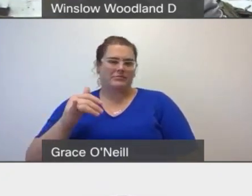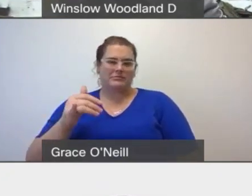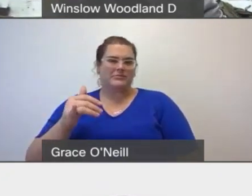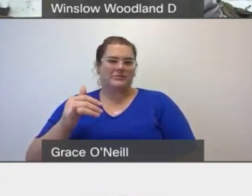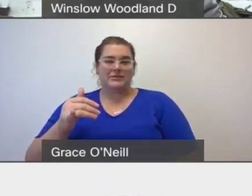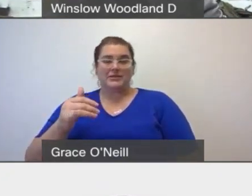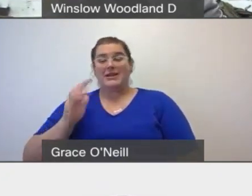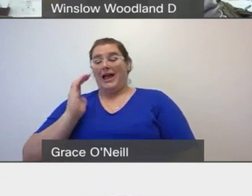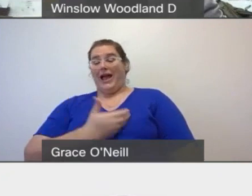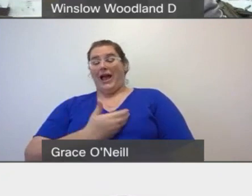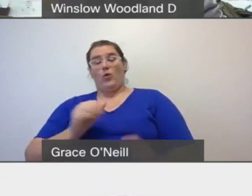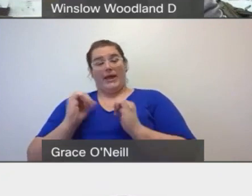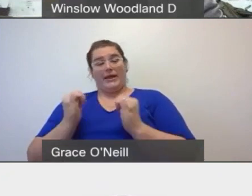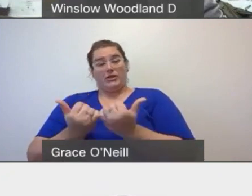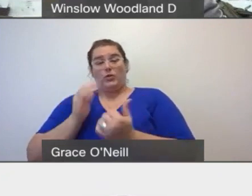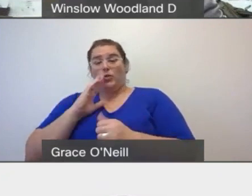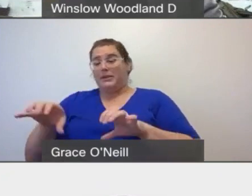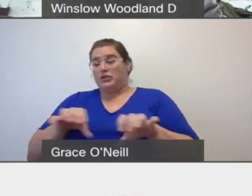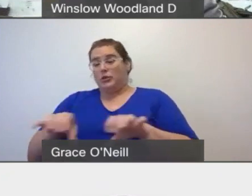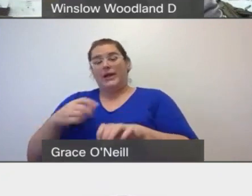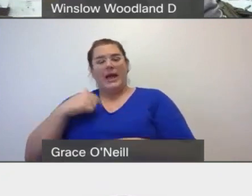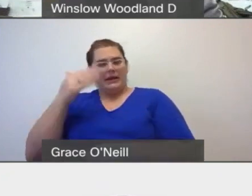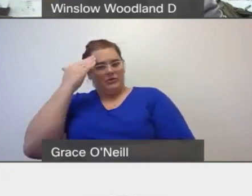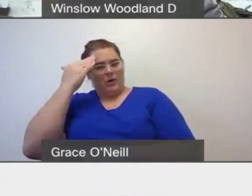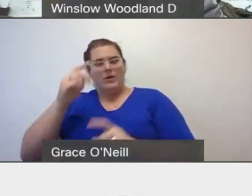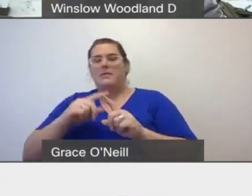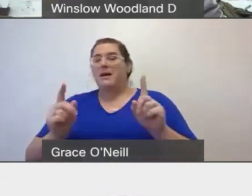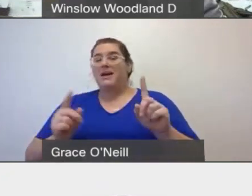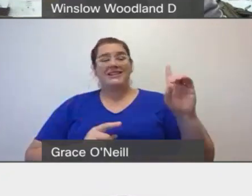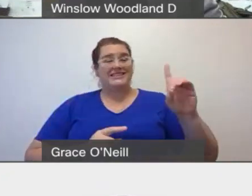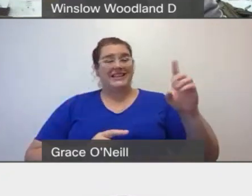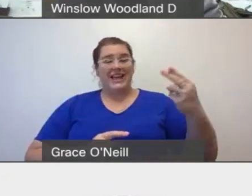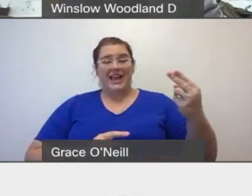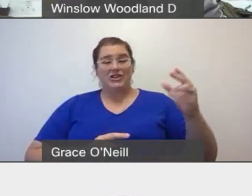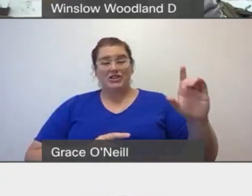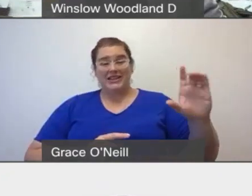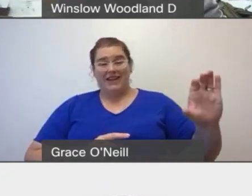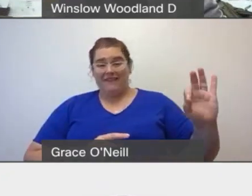they're starting any new procedure based on this requirement.